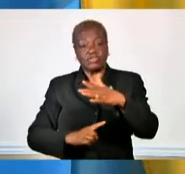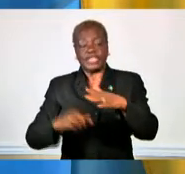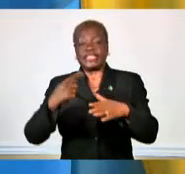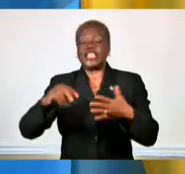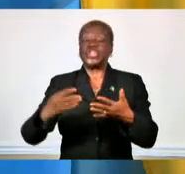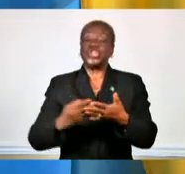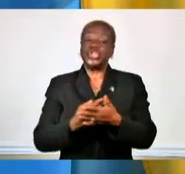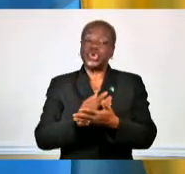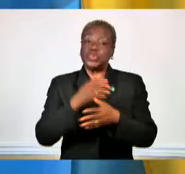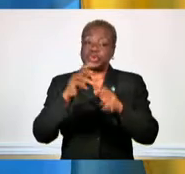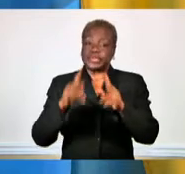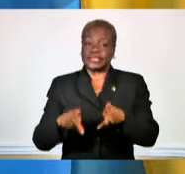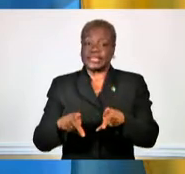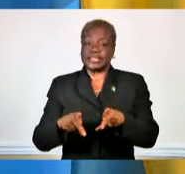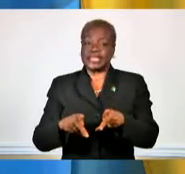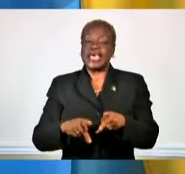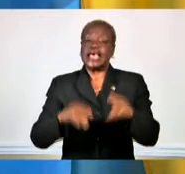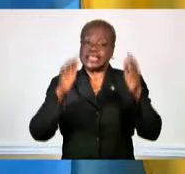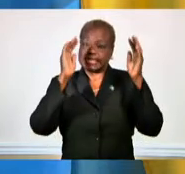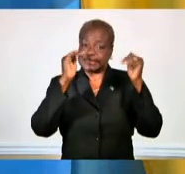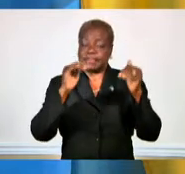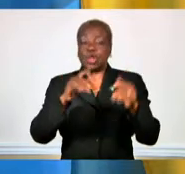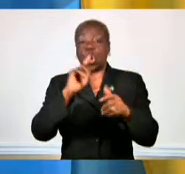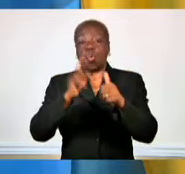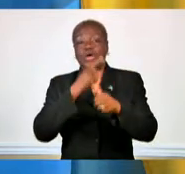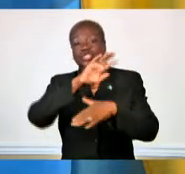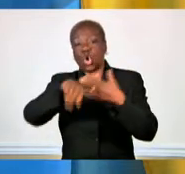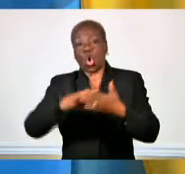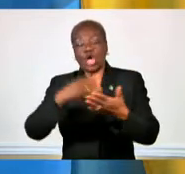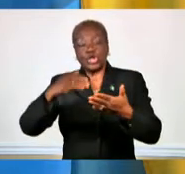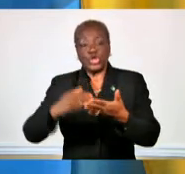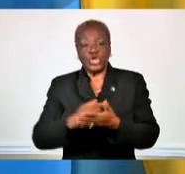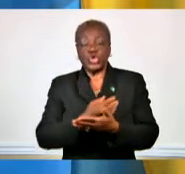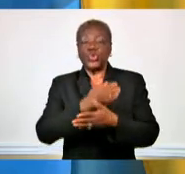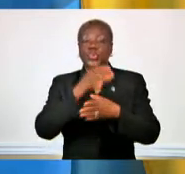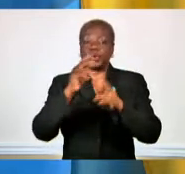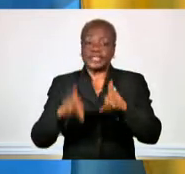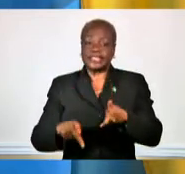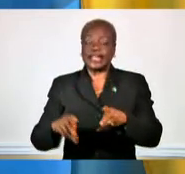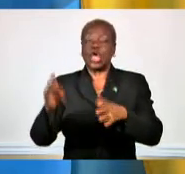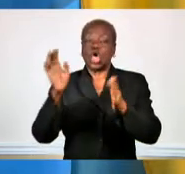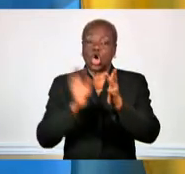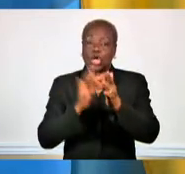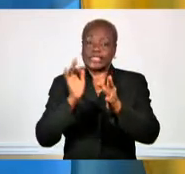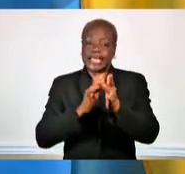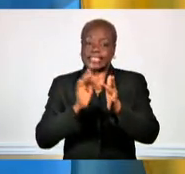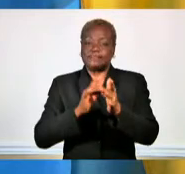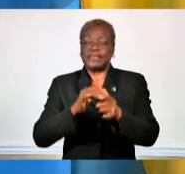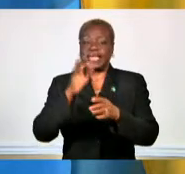is anticipated once all new cases and contacts have been identified.